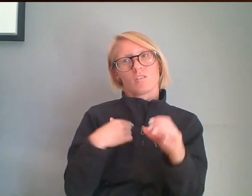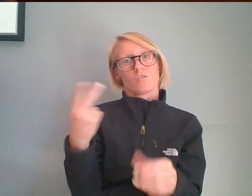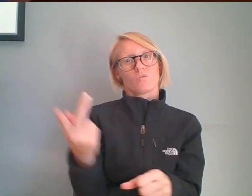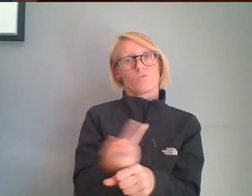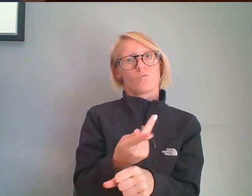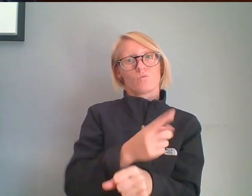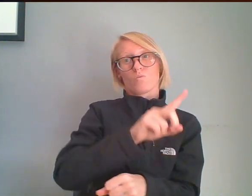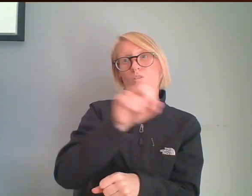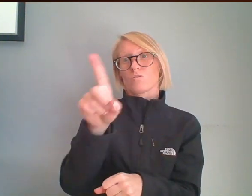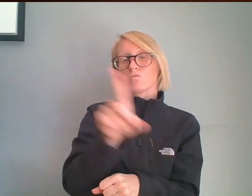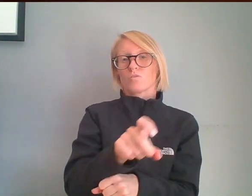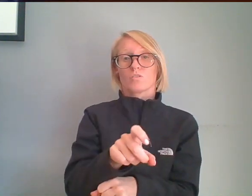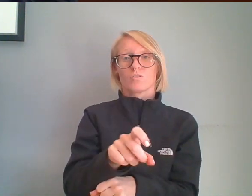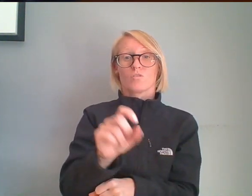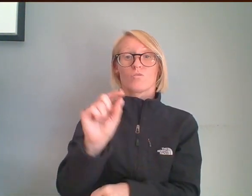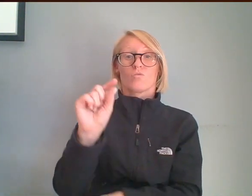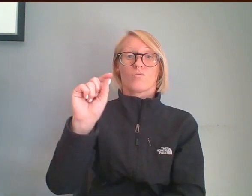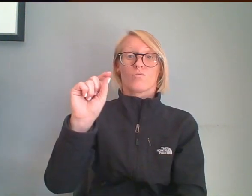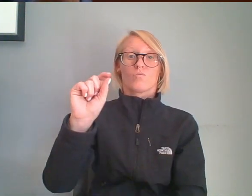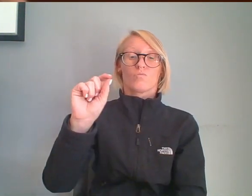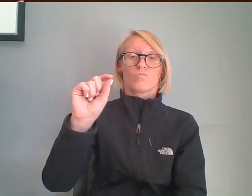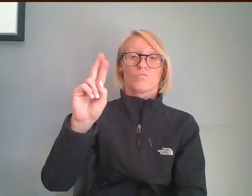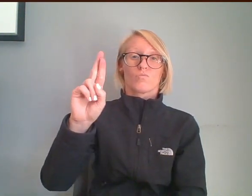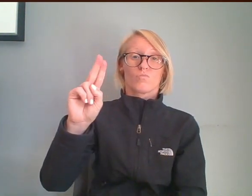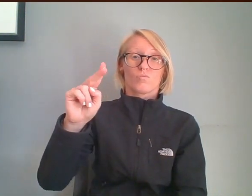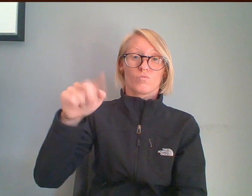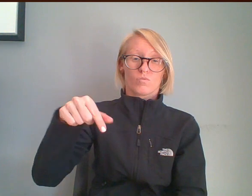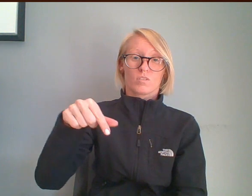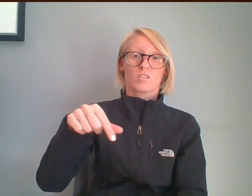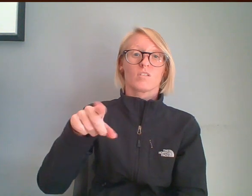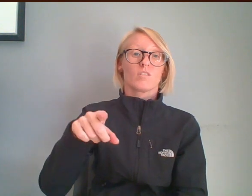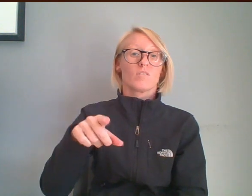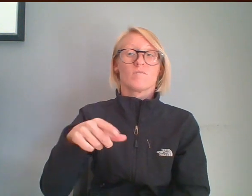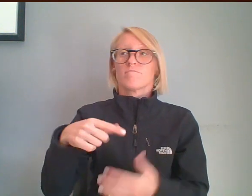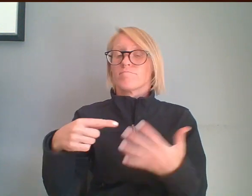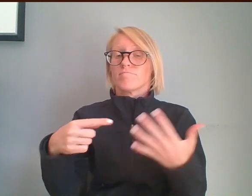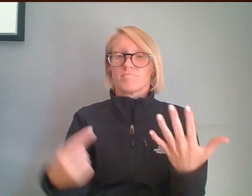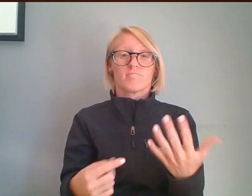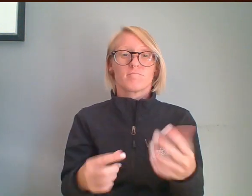They can be rhetorical, they can be polling. Perhaps I actually want to hear information from you.